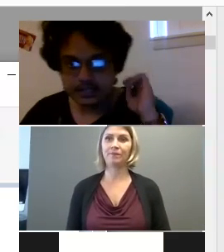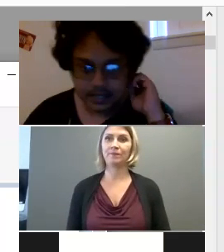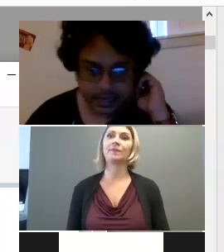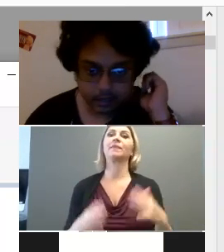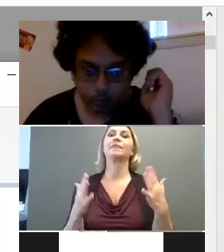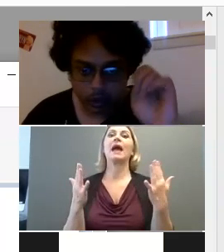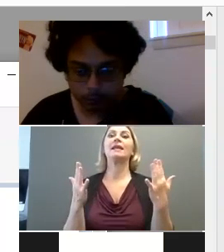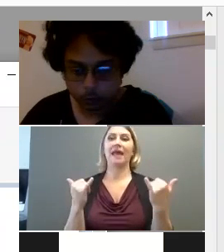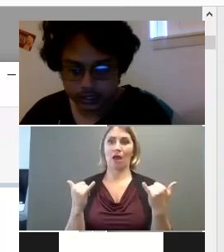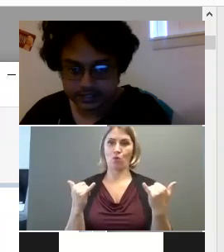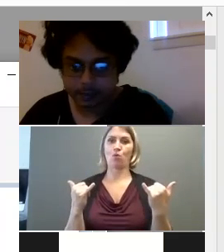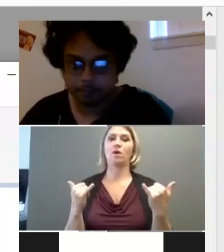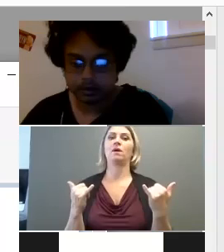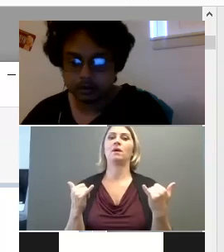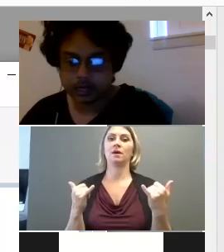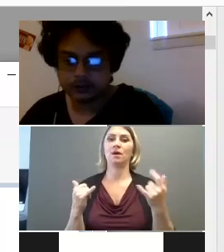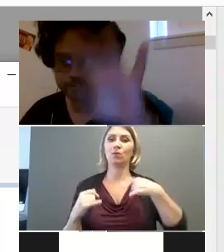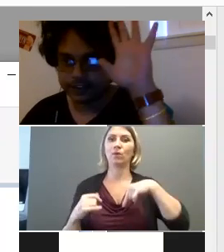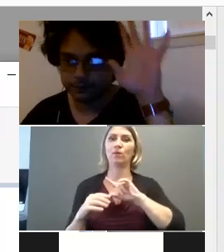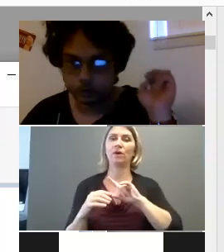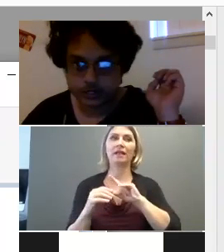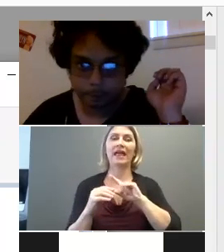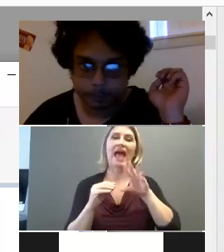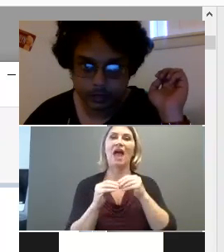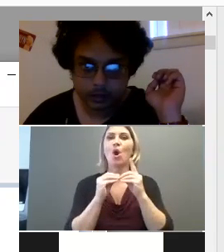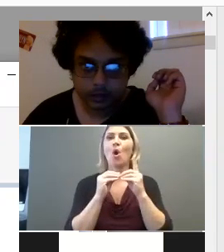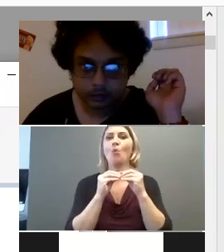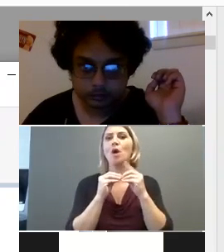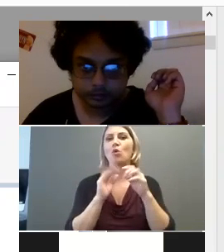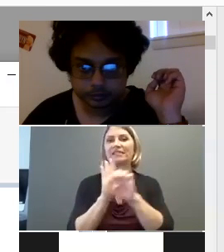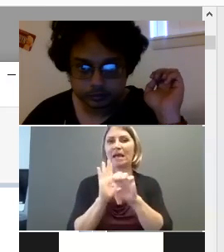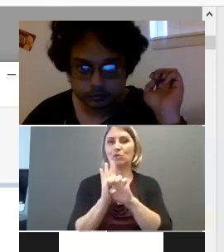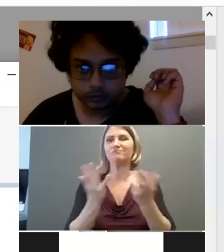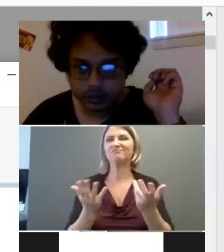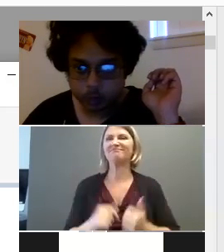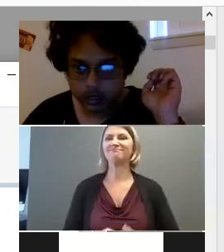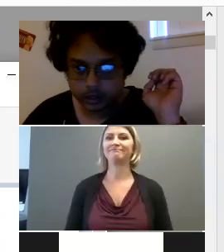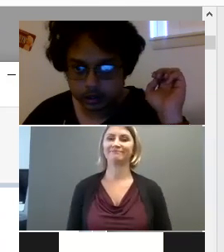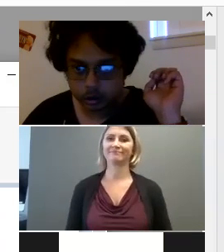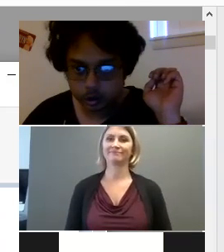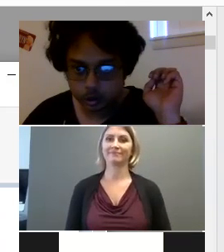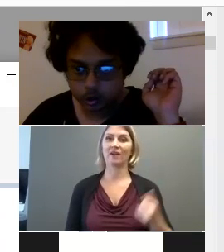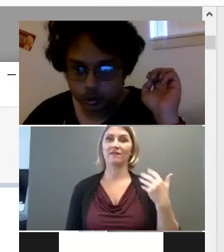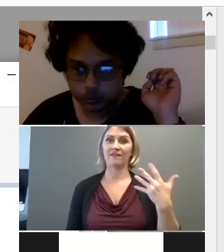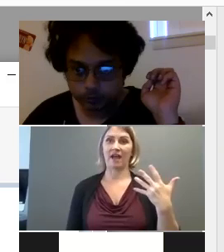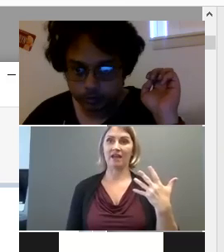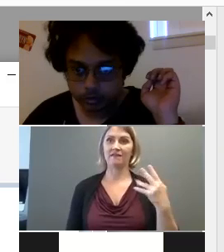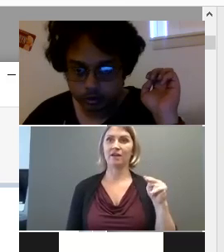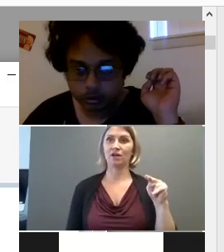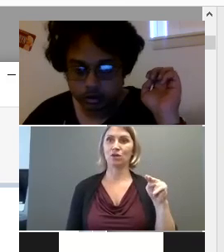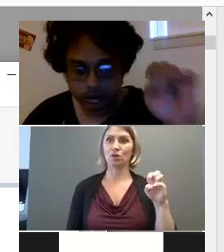Now let's take one more example now for five nodes. We have one,